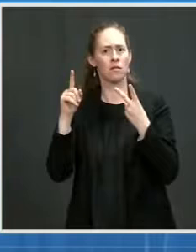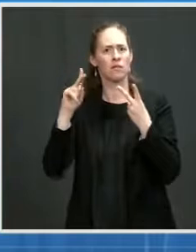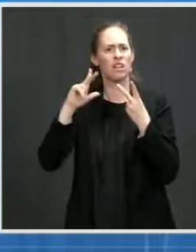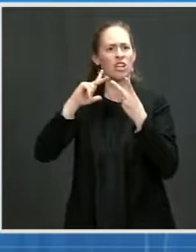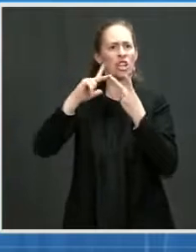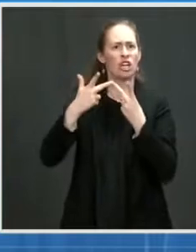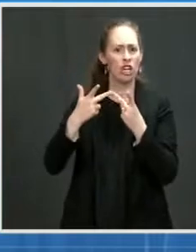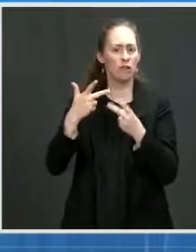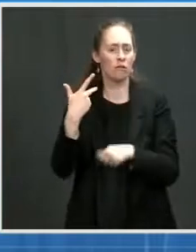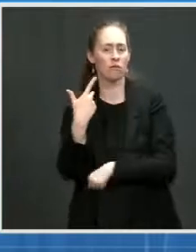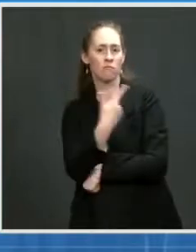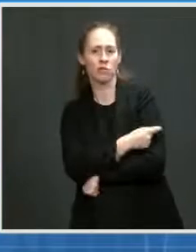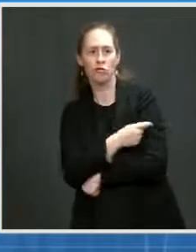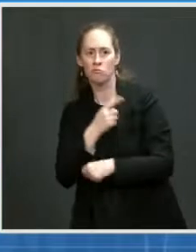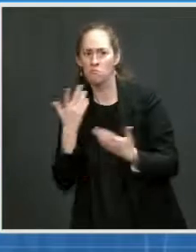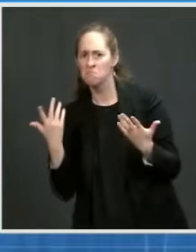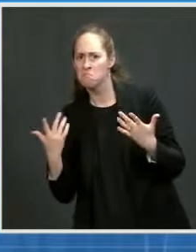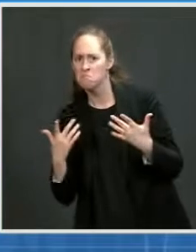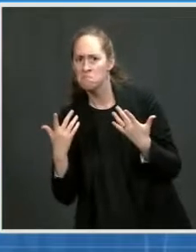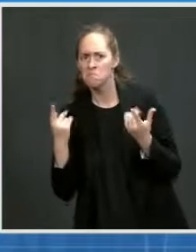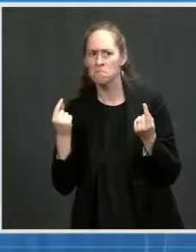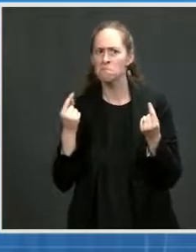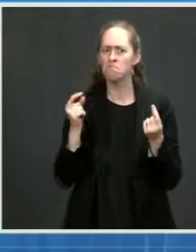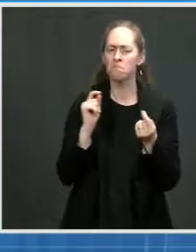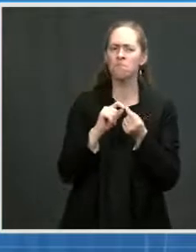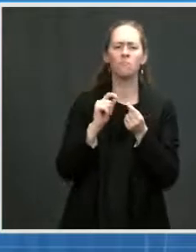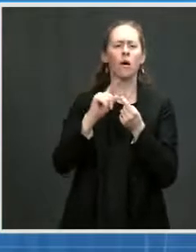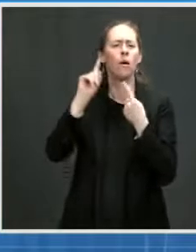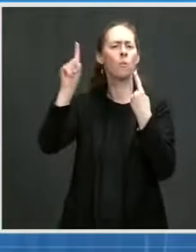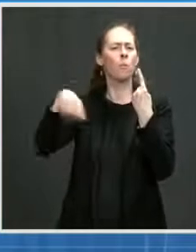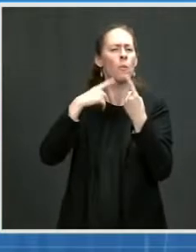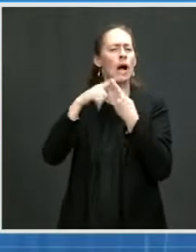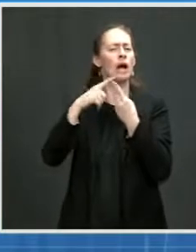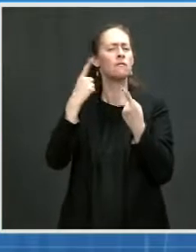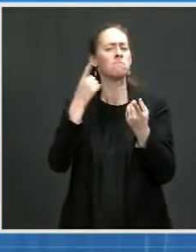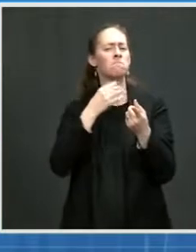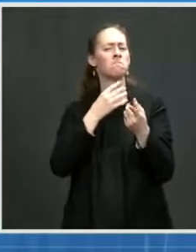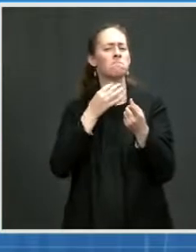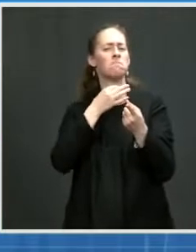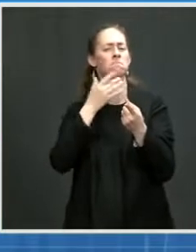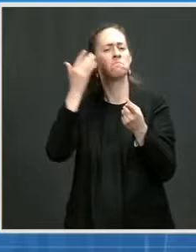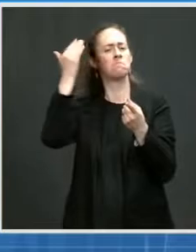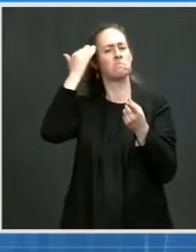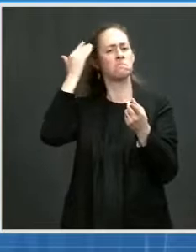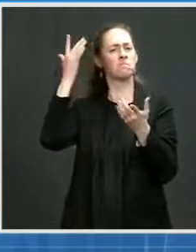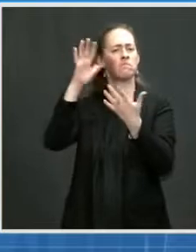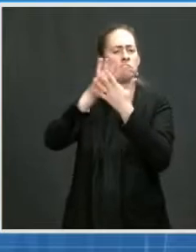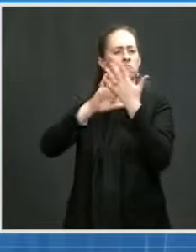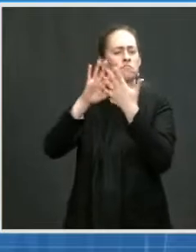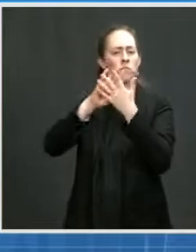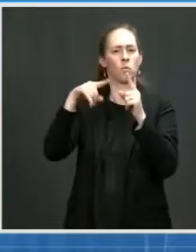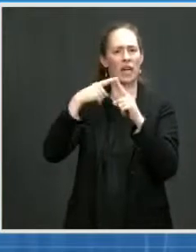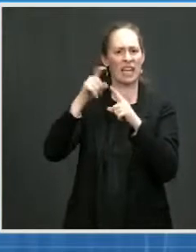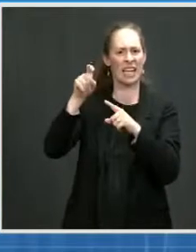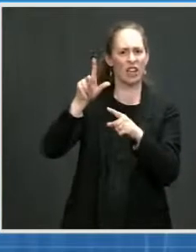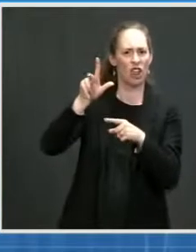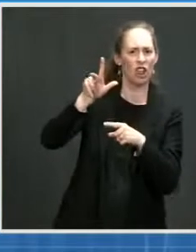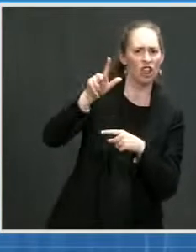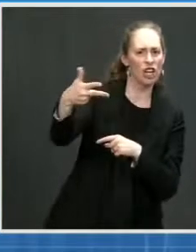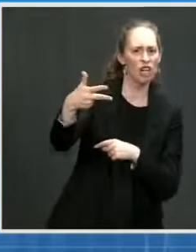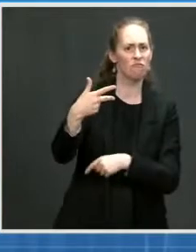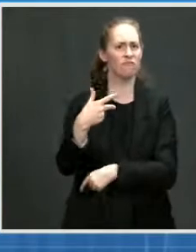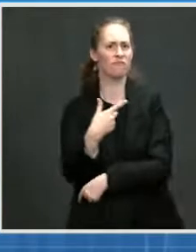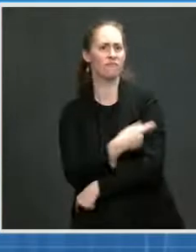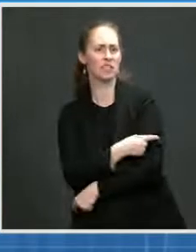could you give us a timeline on when you think we will know whether or not we will need one and what the process looks